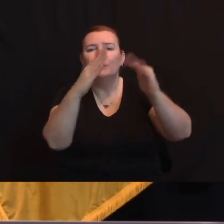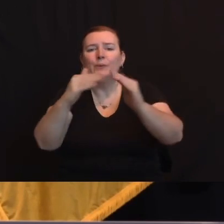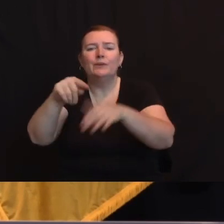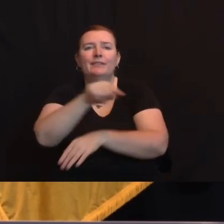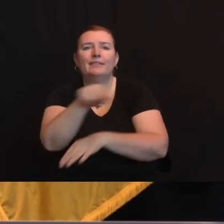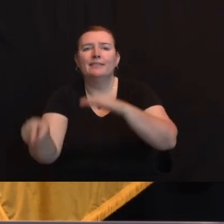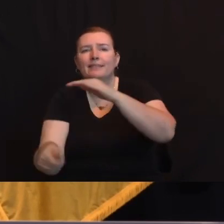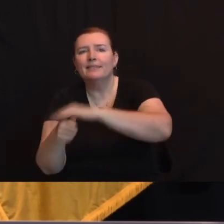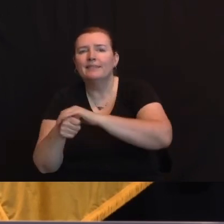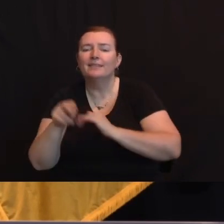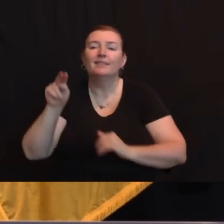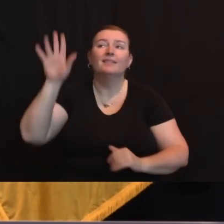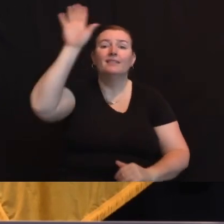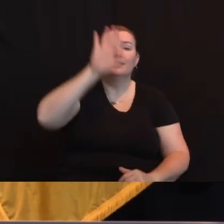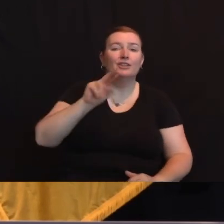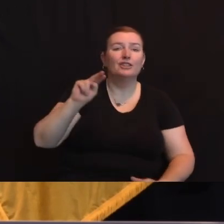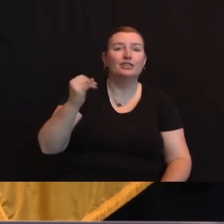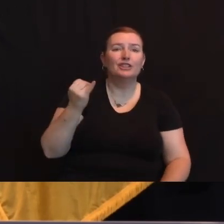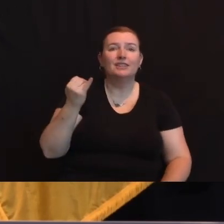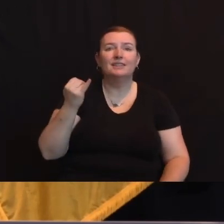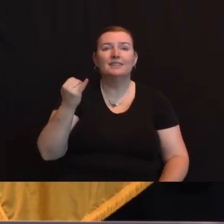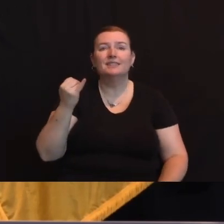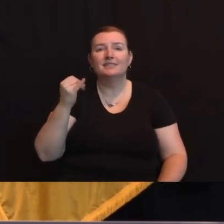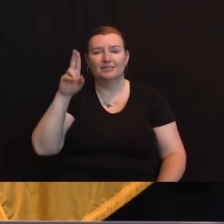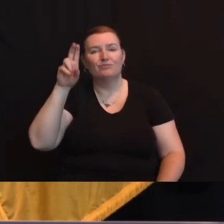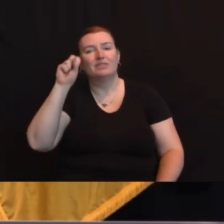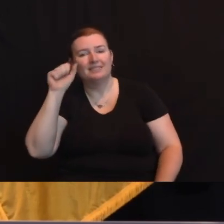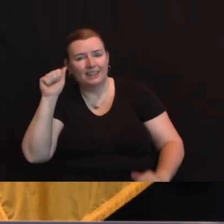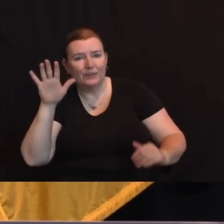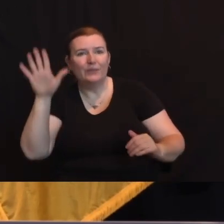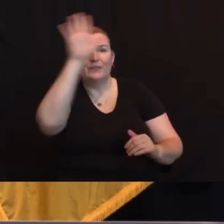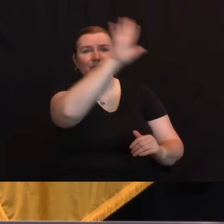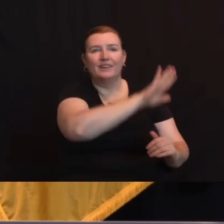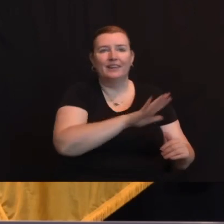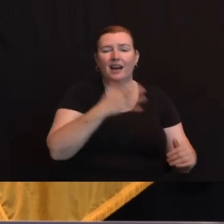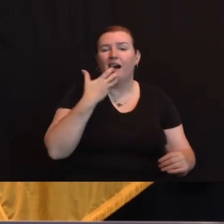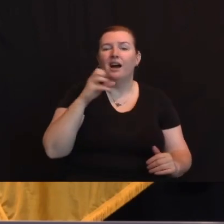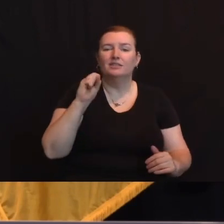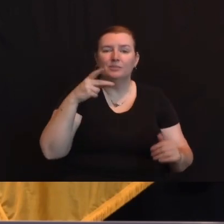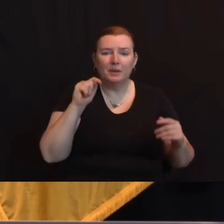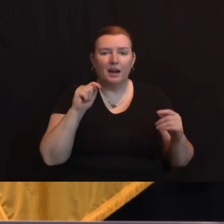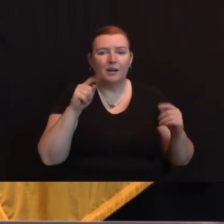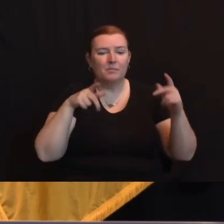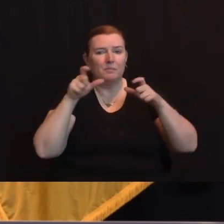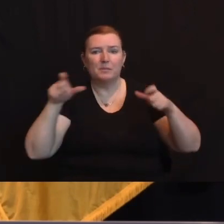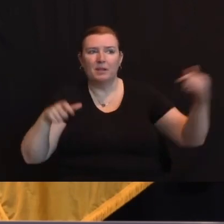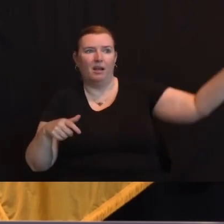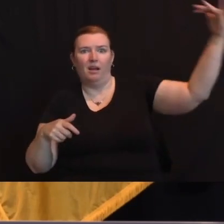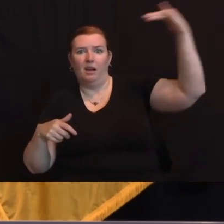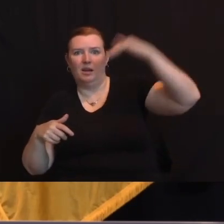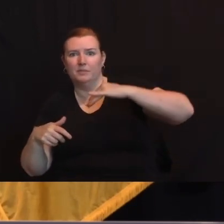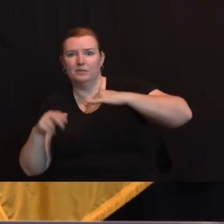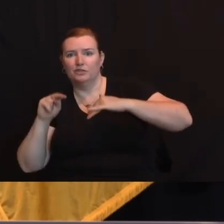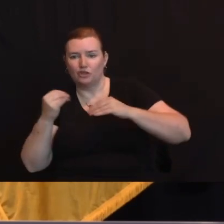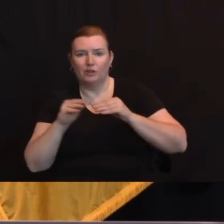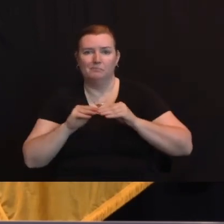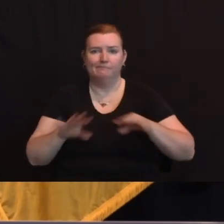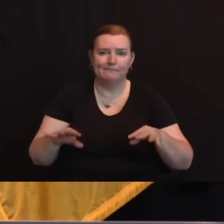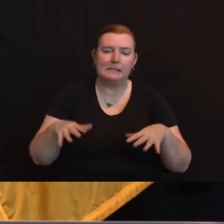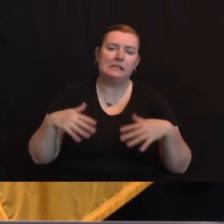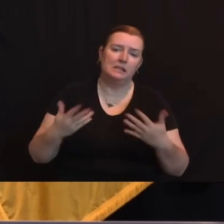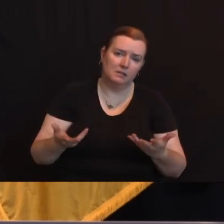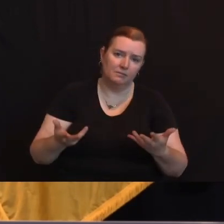the country, which are raging, and the exposure we have to them. So I'm going to say the following, and you all can correct me. I'm not sure if we